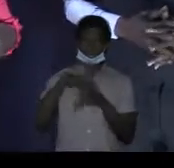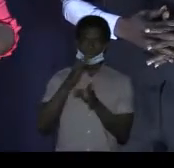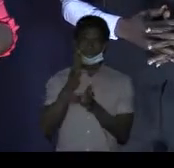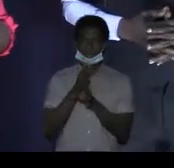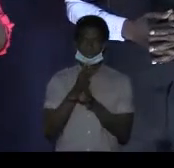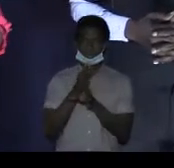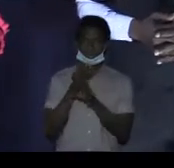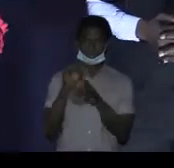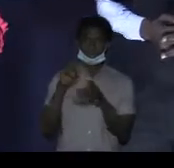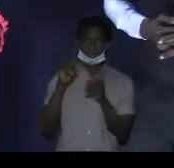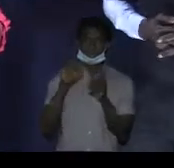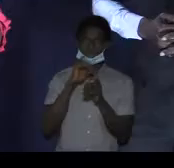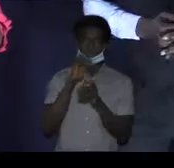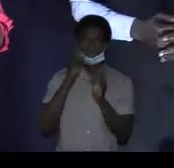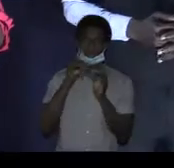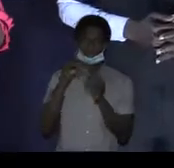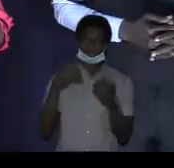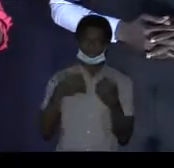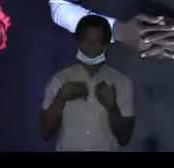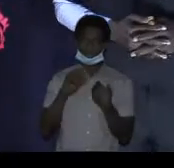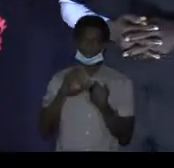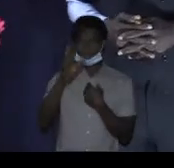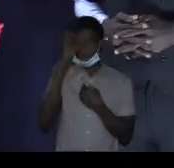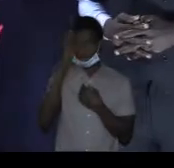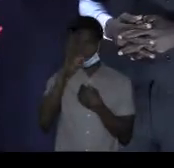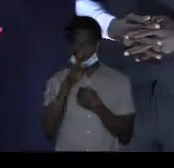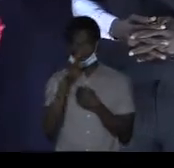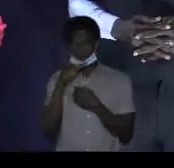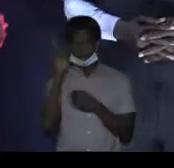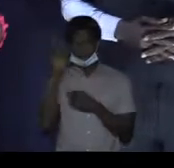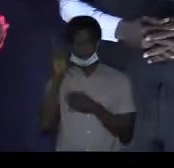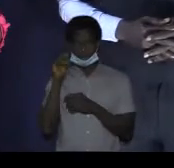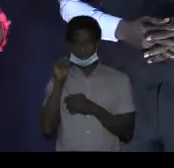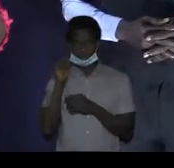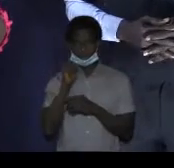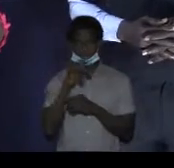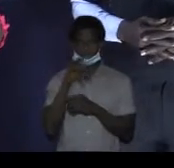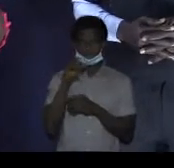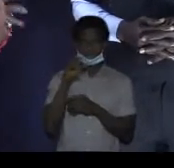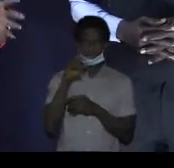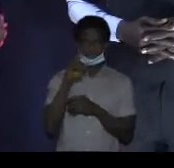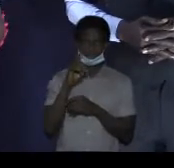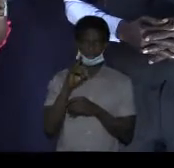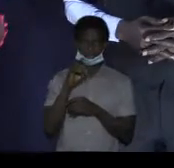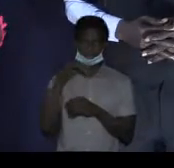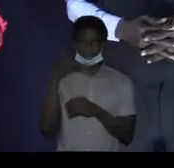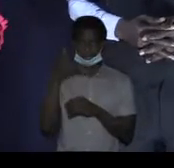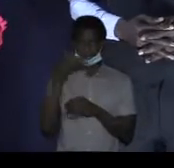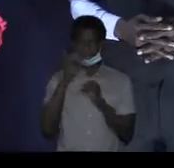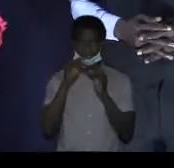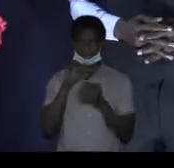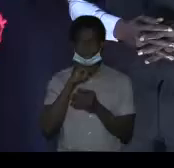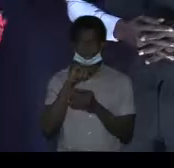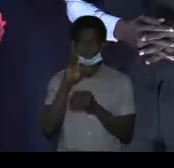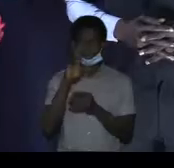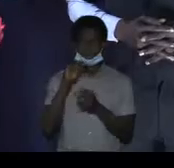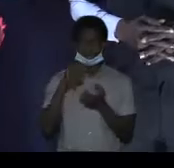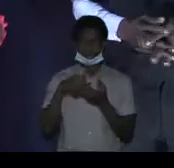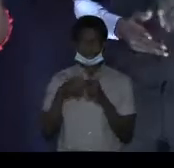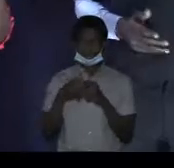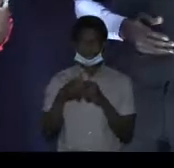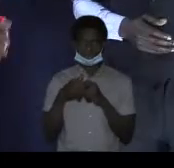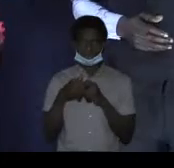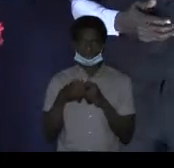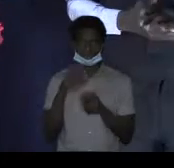the online test is based on if you have access to either your daddy's, your mommy's, your uncle's or your auntie's Android or smartphones. If